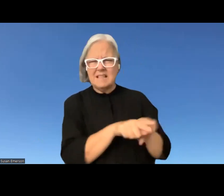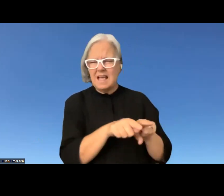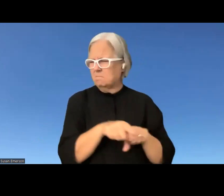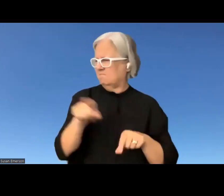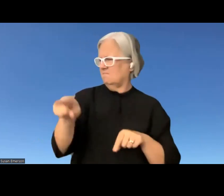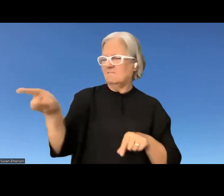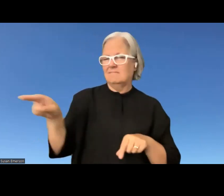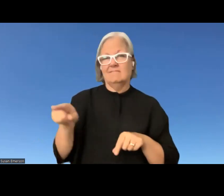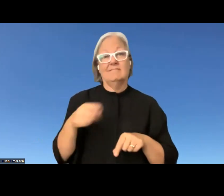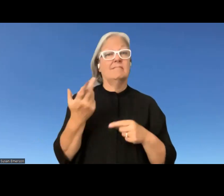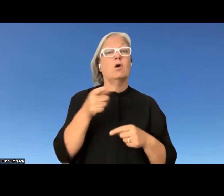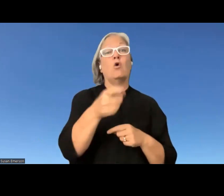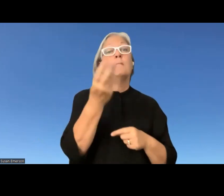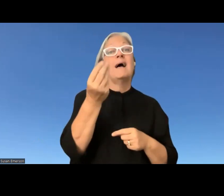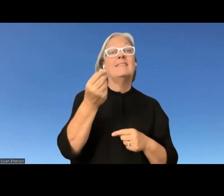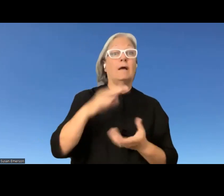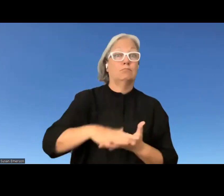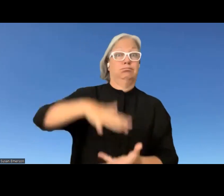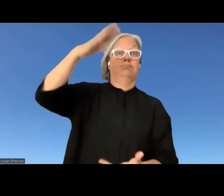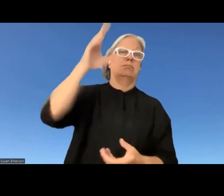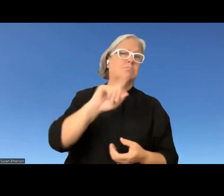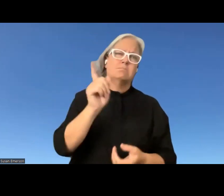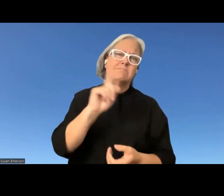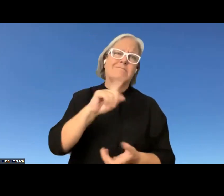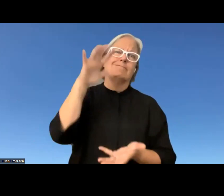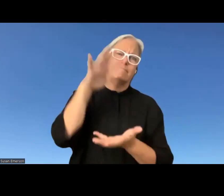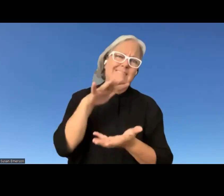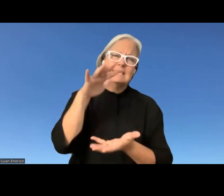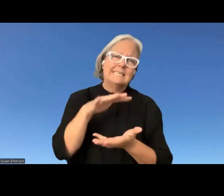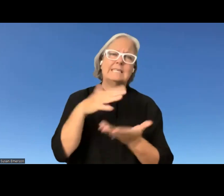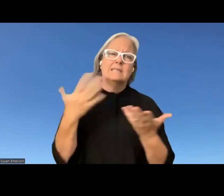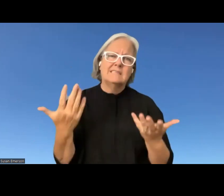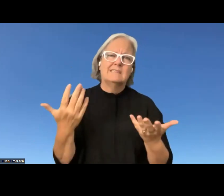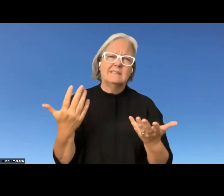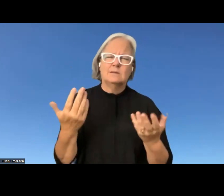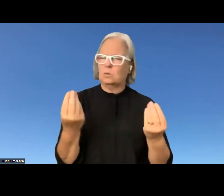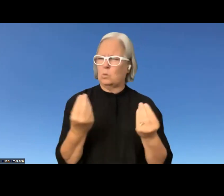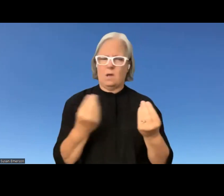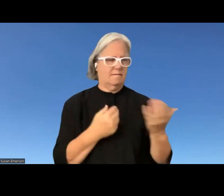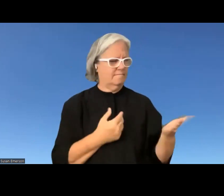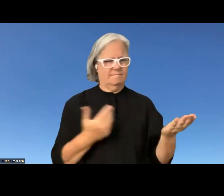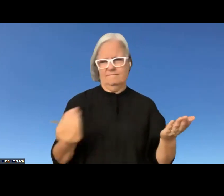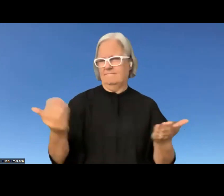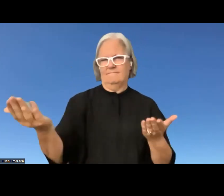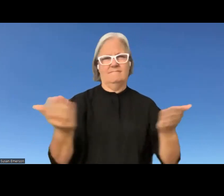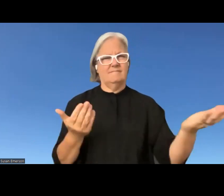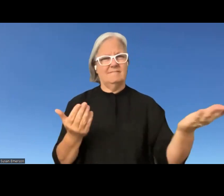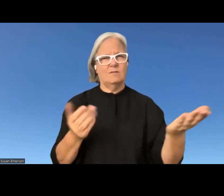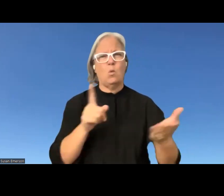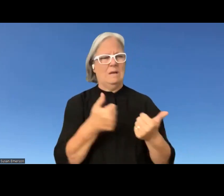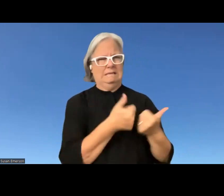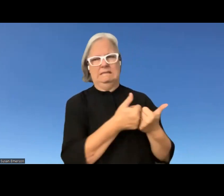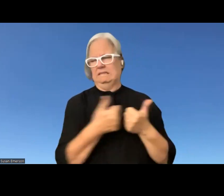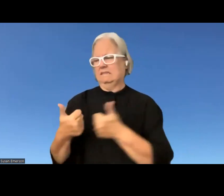money available. Only so many resources, and so rather than having people compete, we need to bring